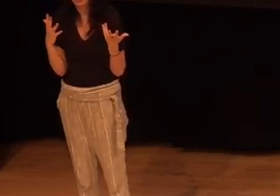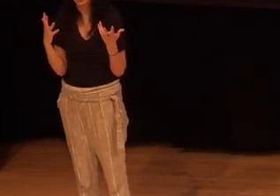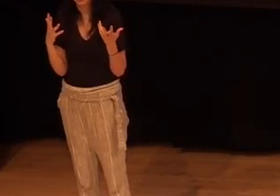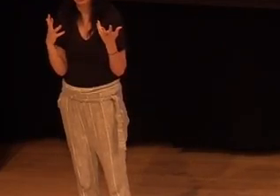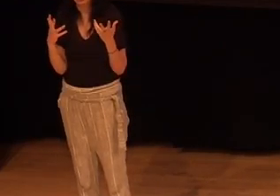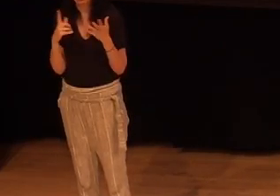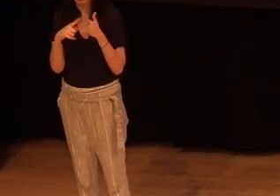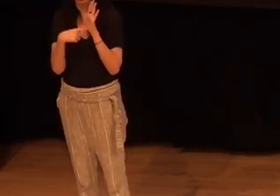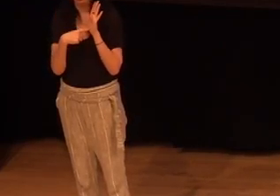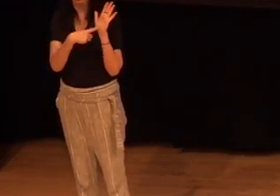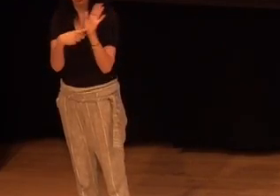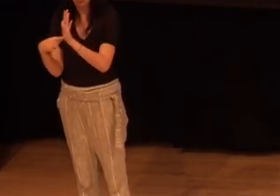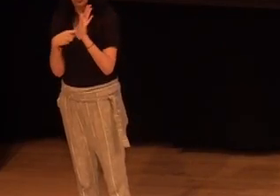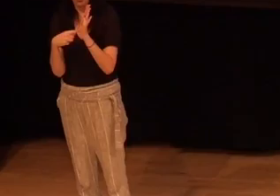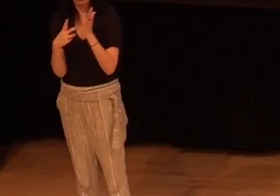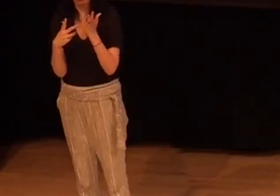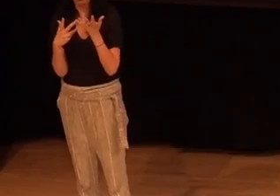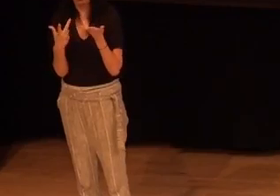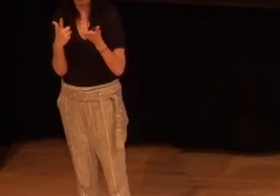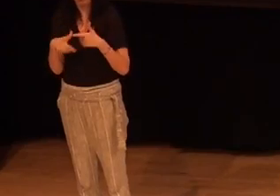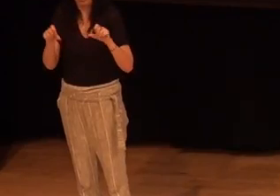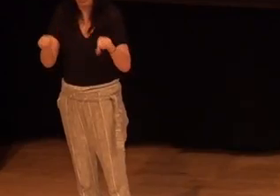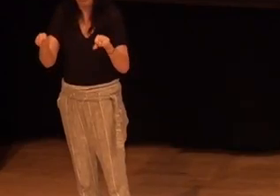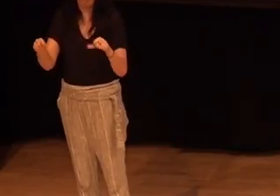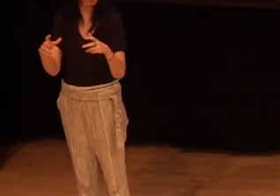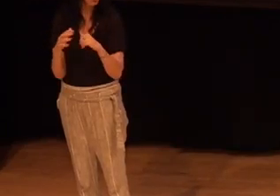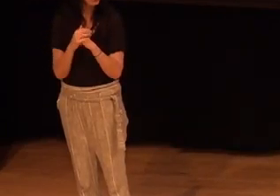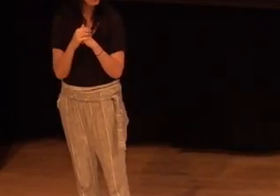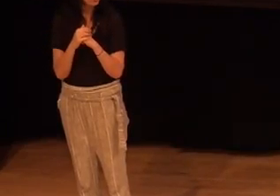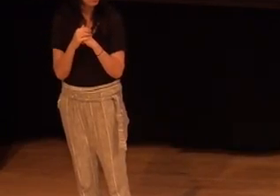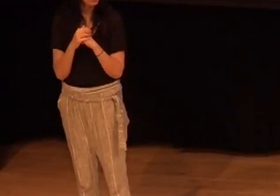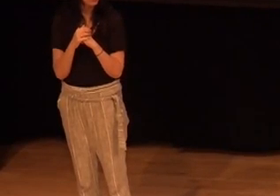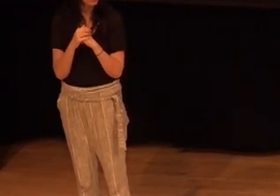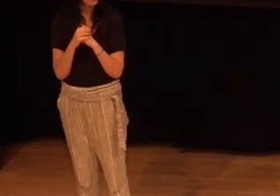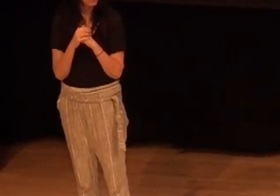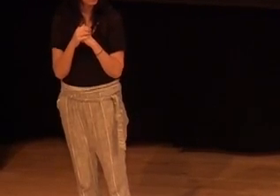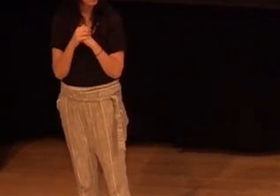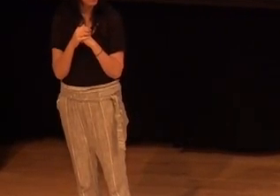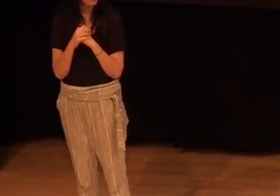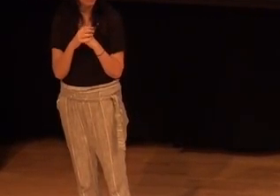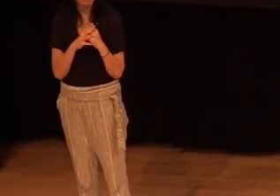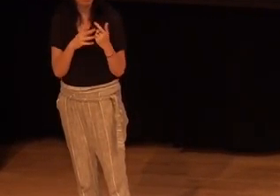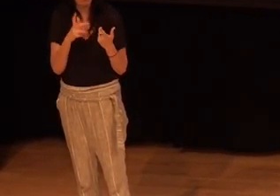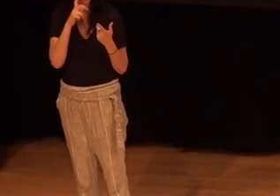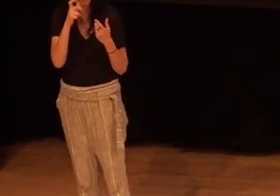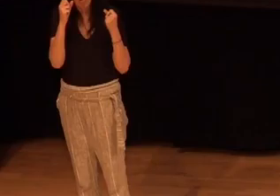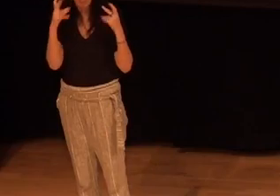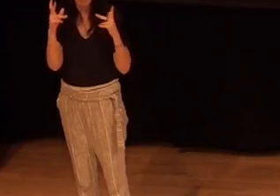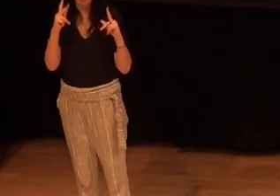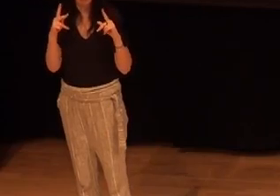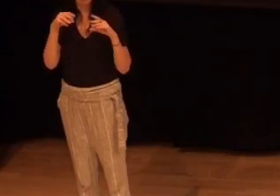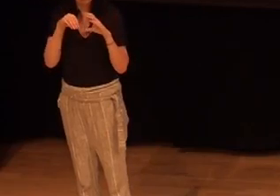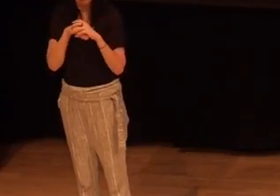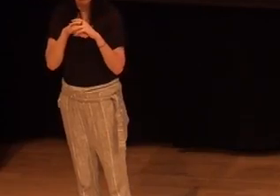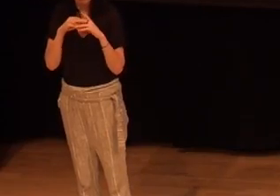just showcasing what we're capable of? You know, there aren't that many people in the public arena